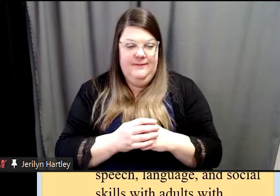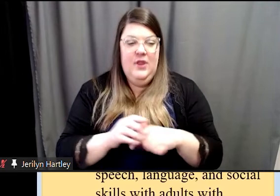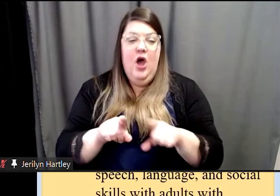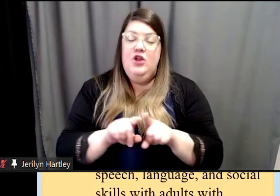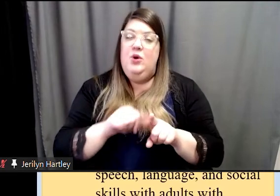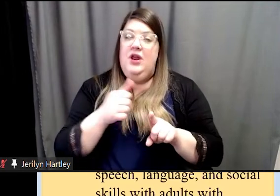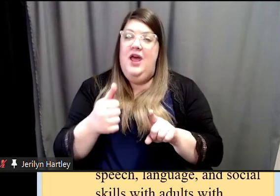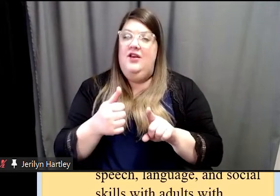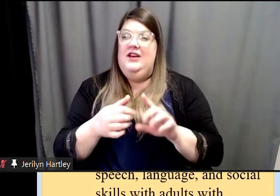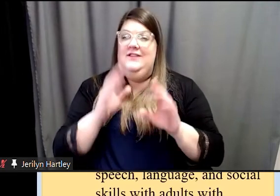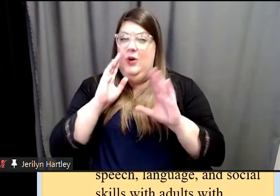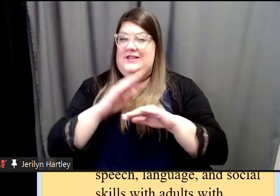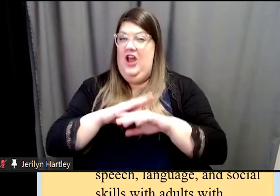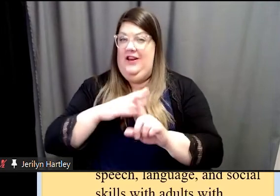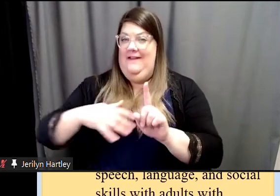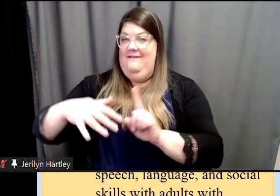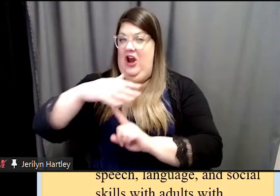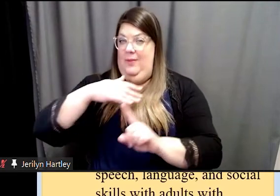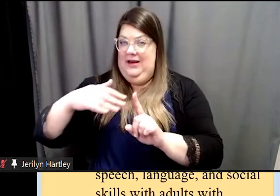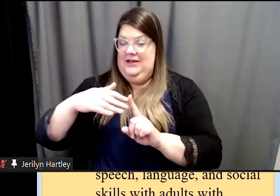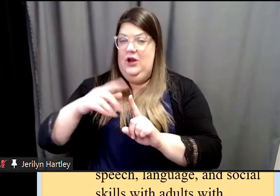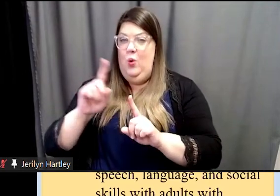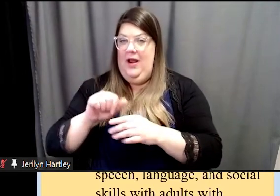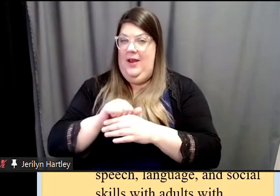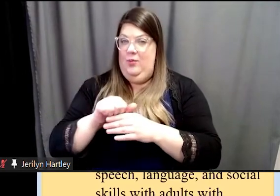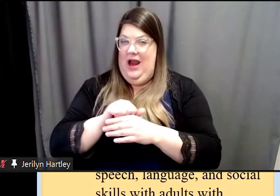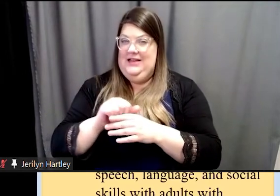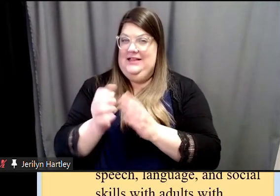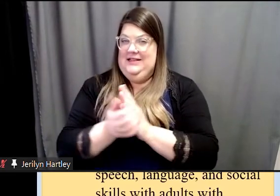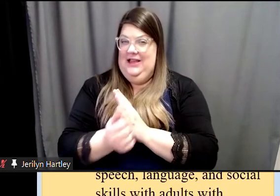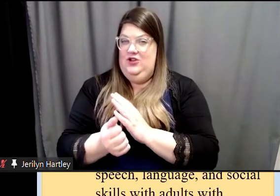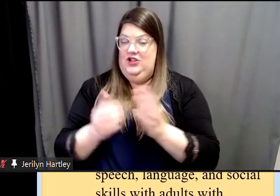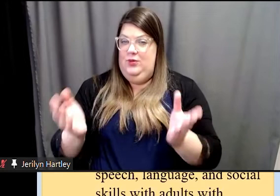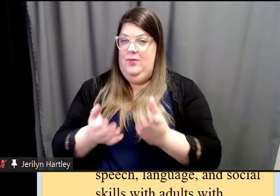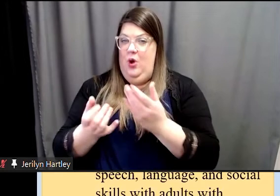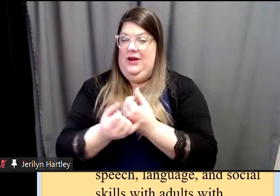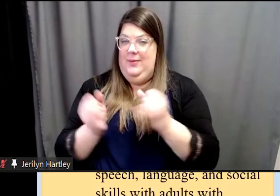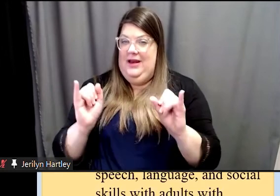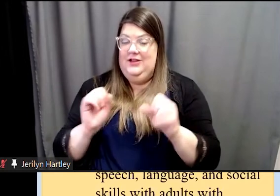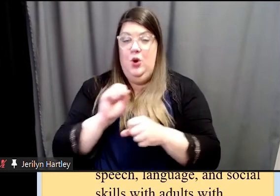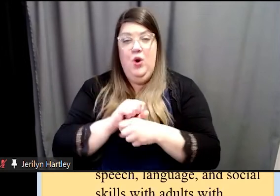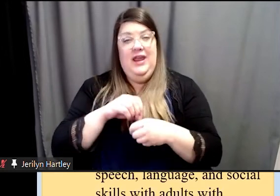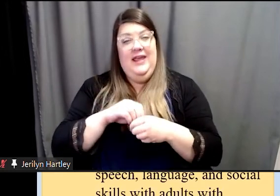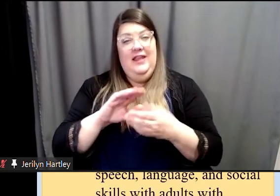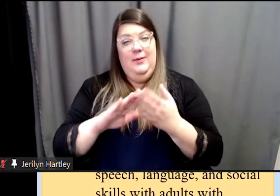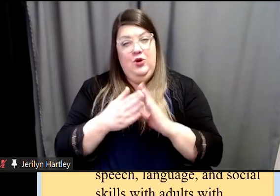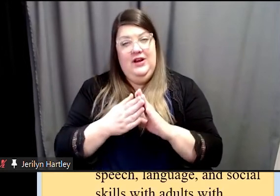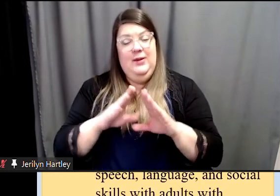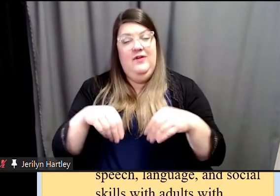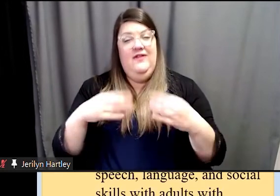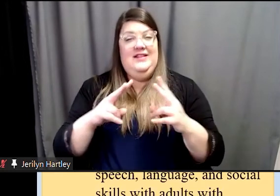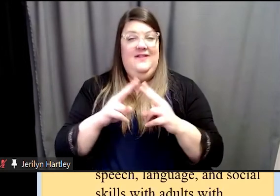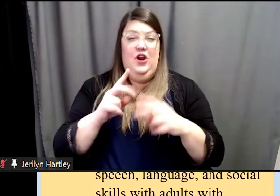client and where SLPs practice skills to promote independence. Working in the community provides a very realistic